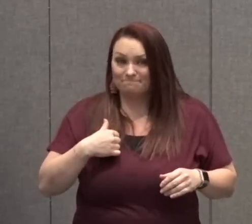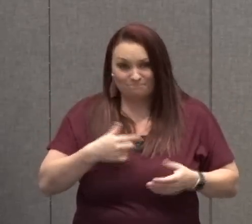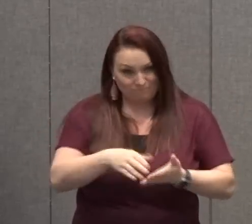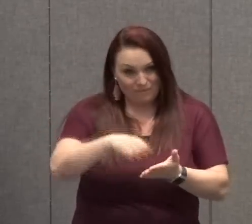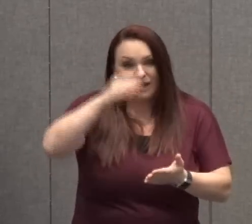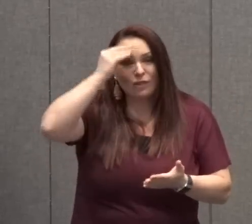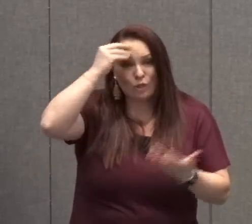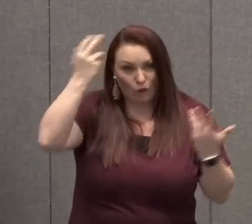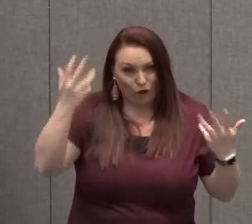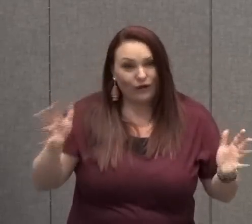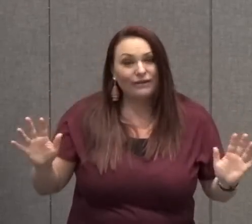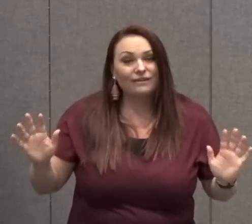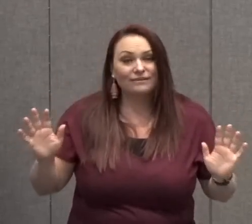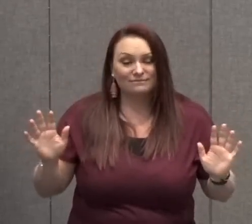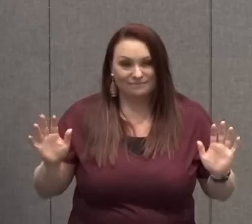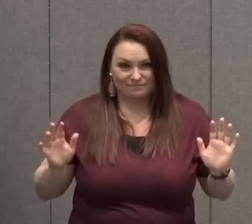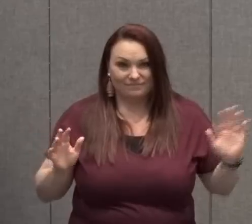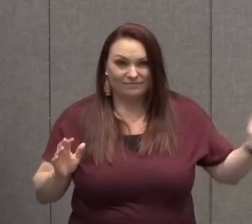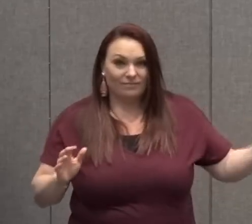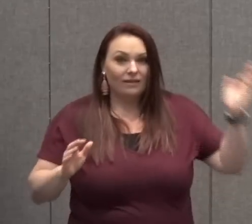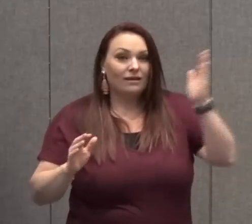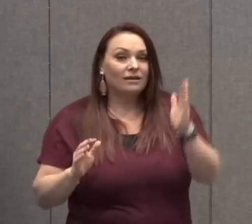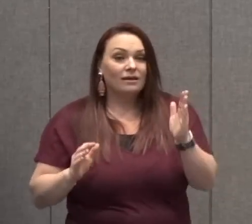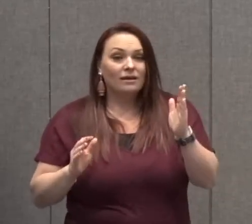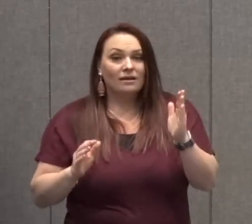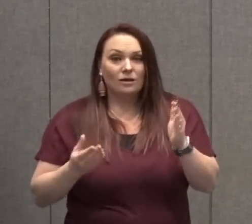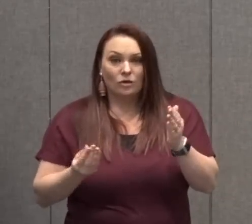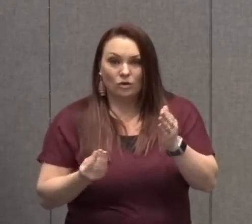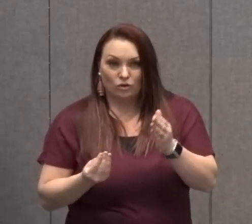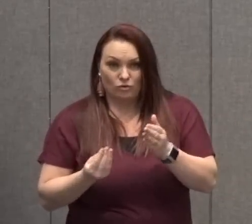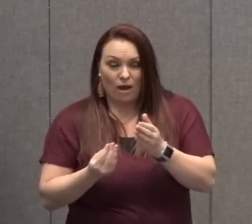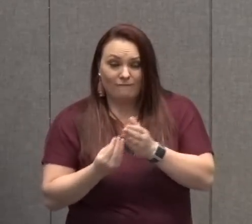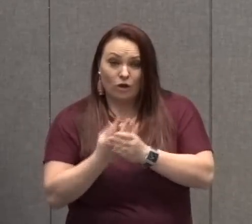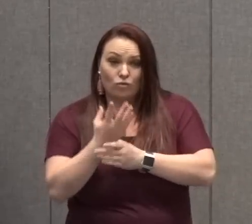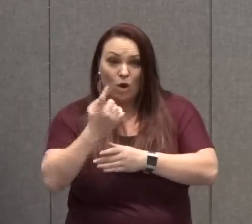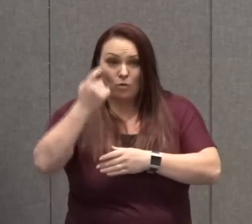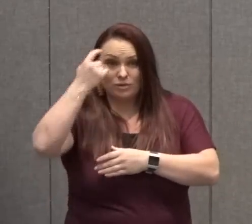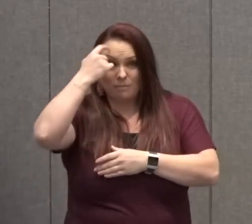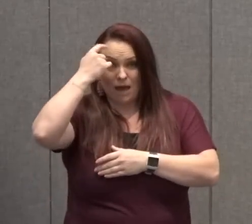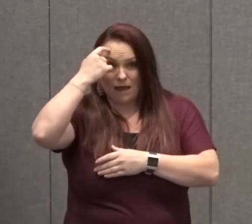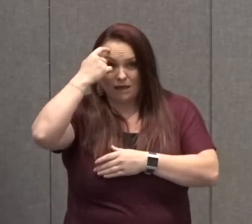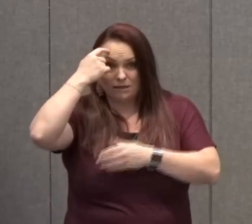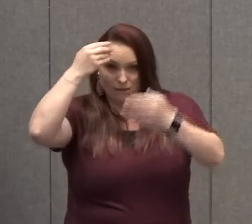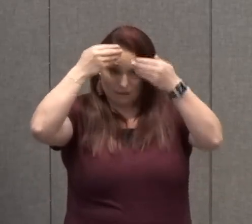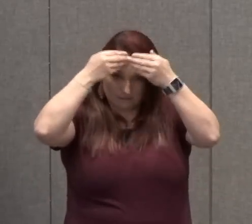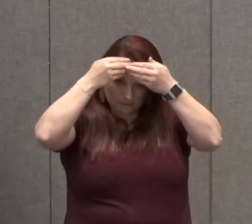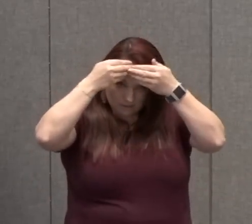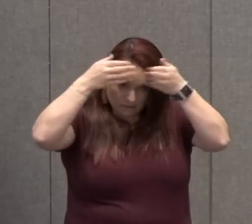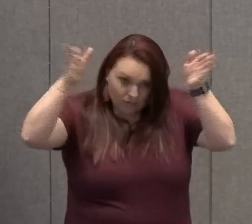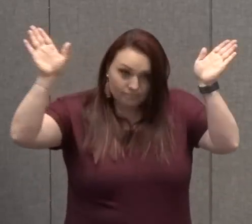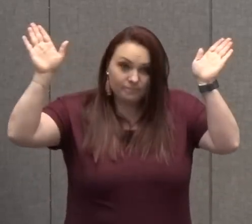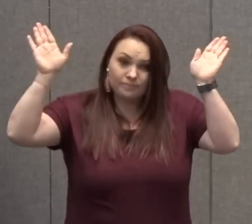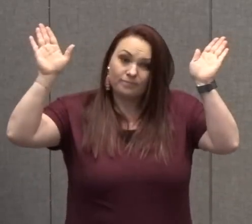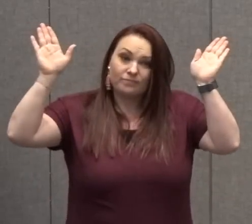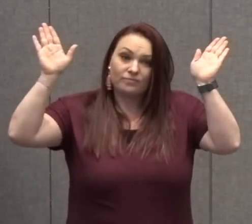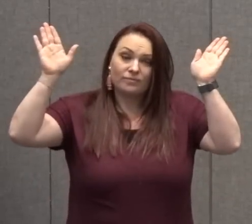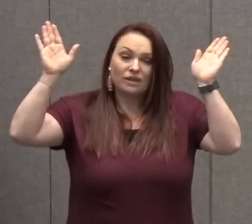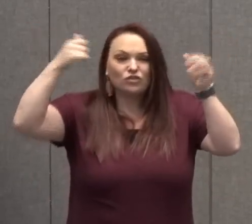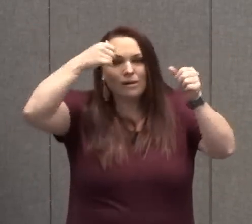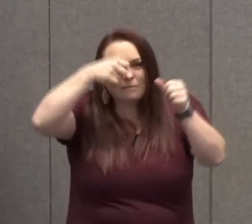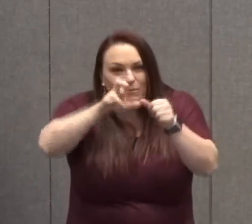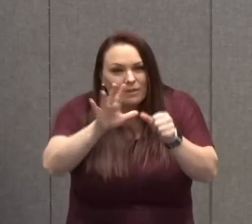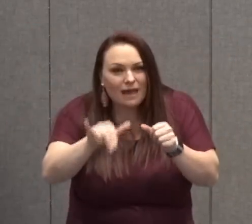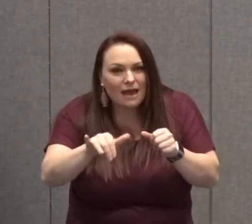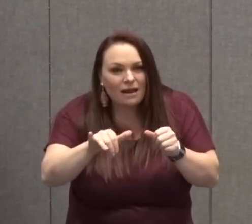so glad. So the next one is growth mindset. Do you remember our lesson on that? That was the